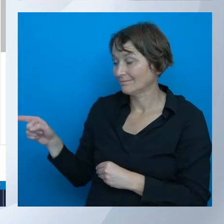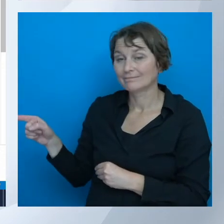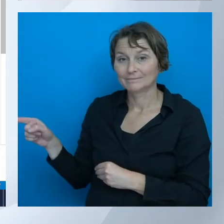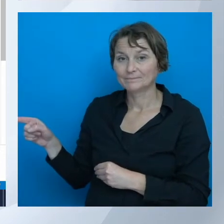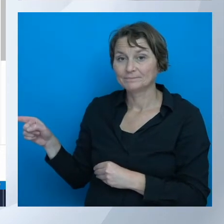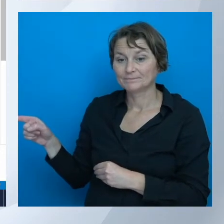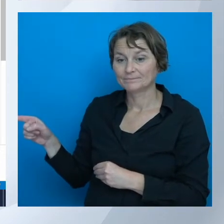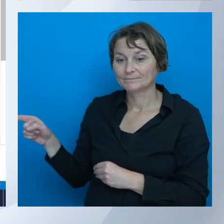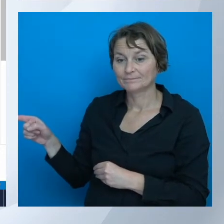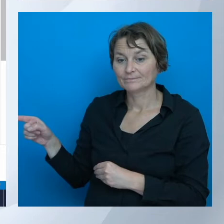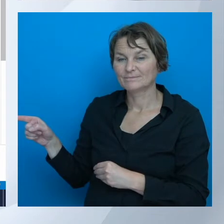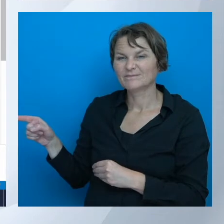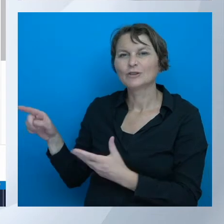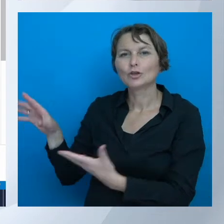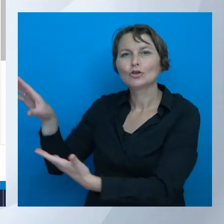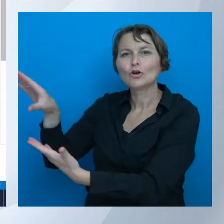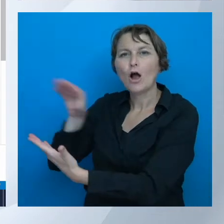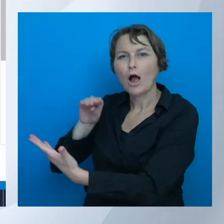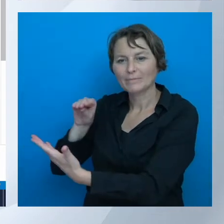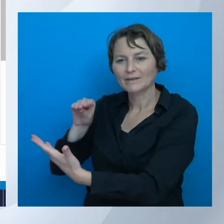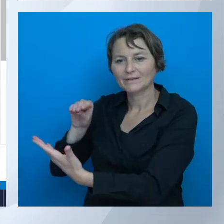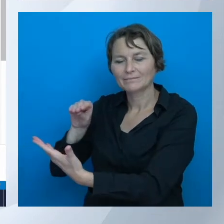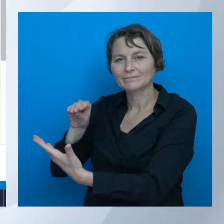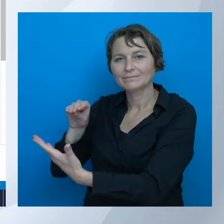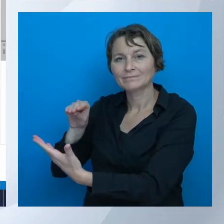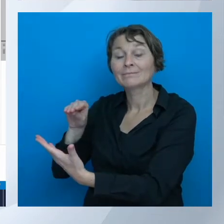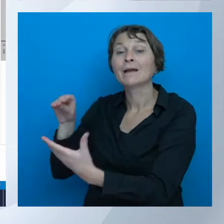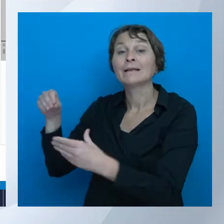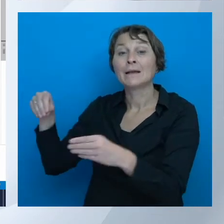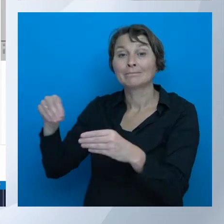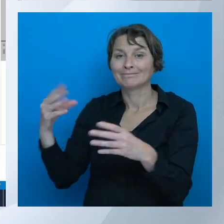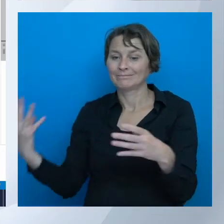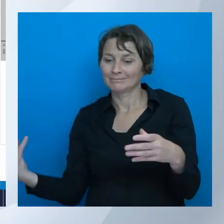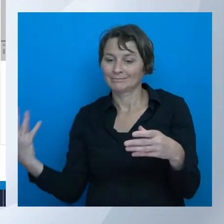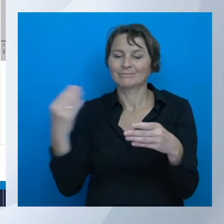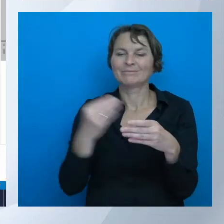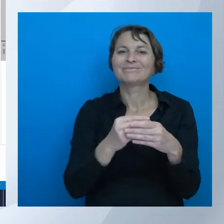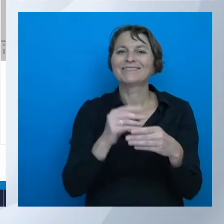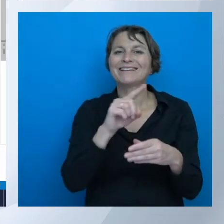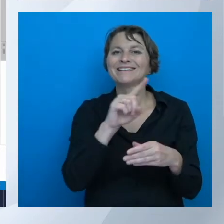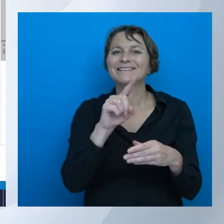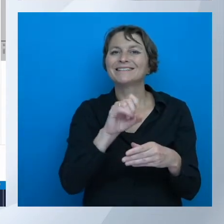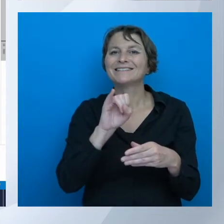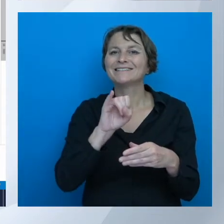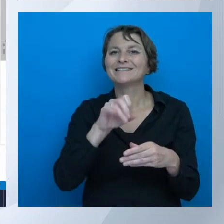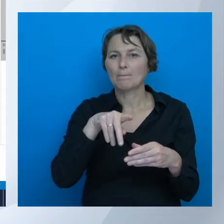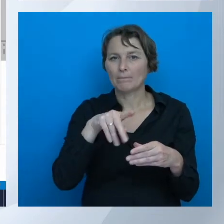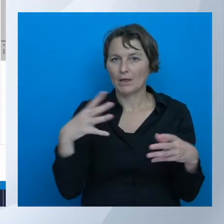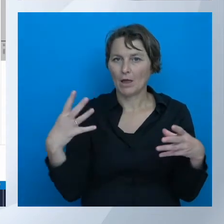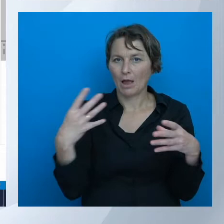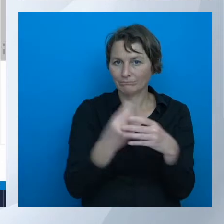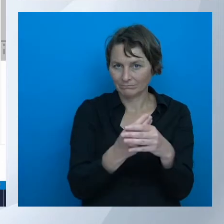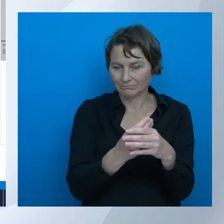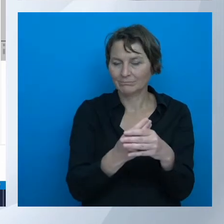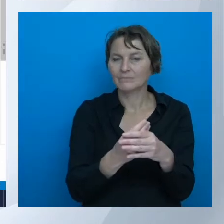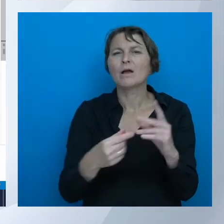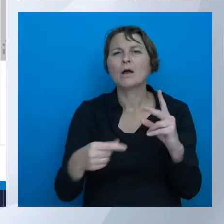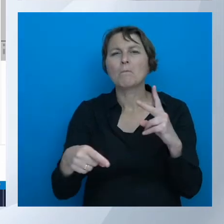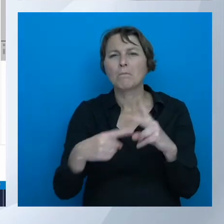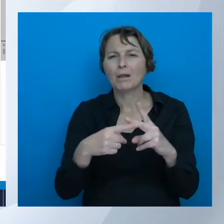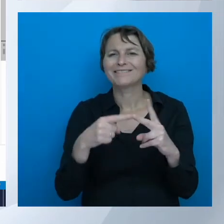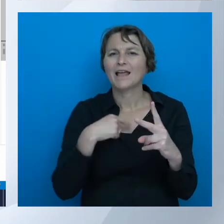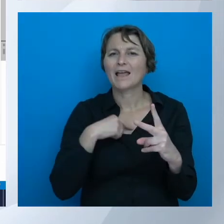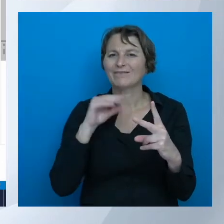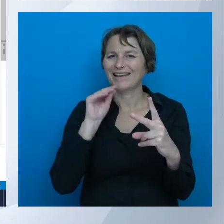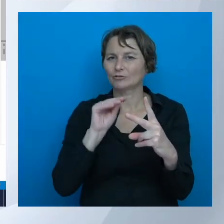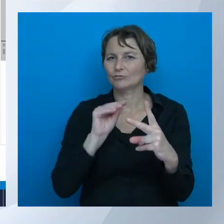zip that folder so I can later reuse it. And I also publish that Hugo installer, so if I want to run it multiple times, then